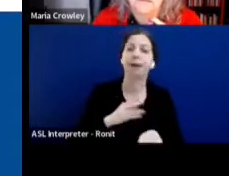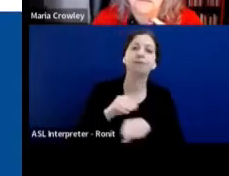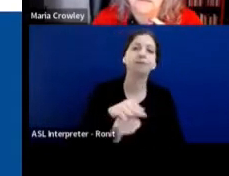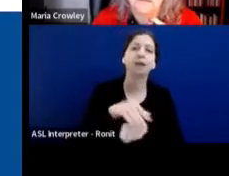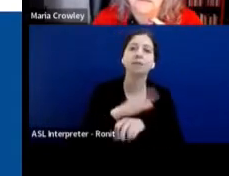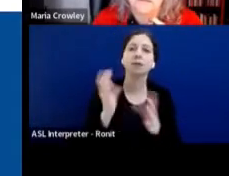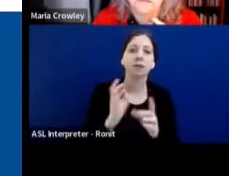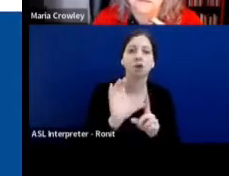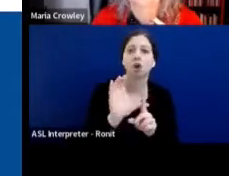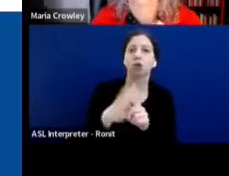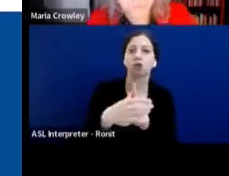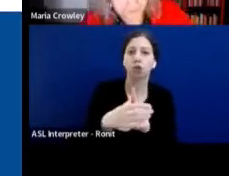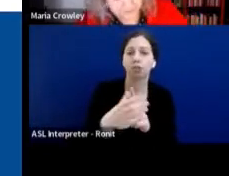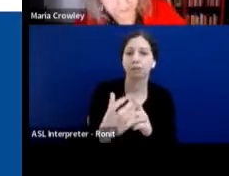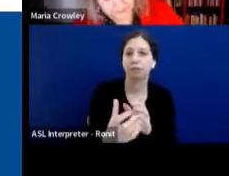cultural competency.